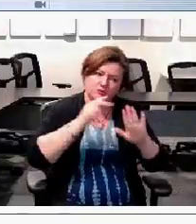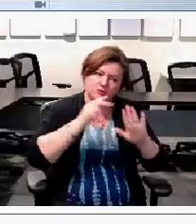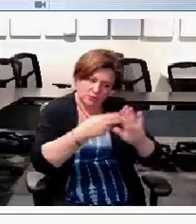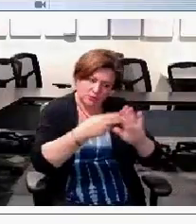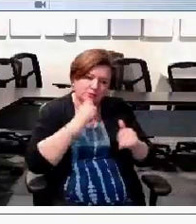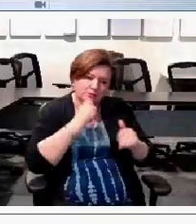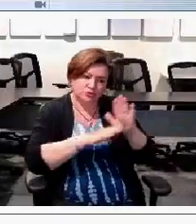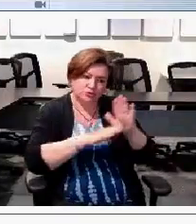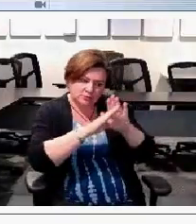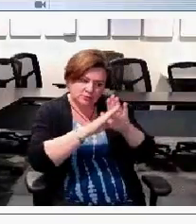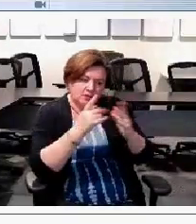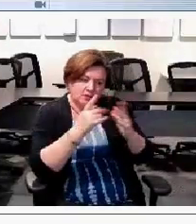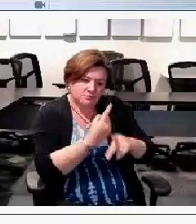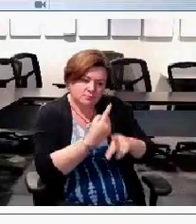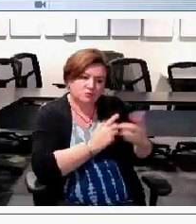development to help us